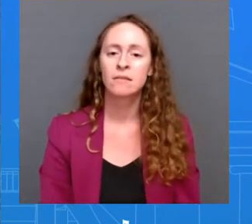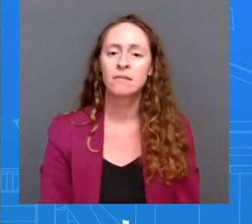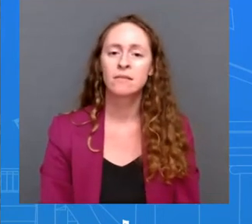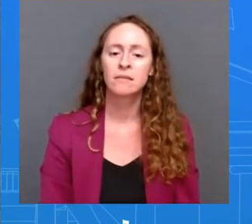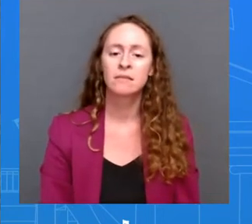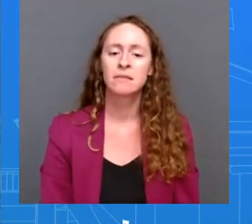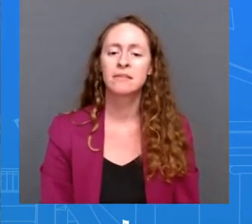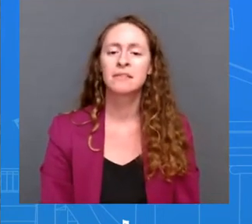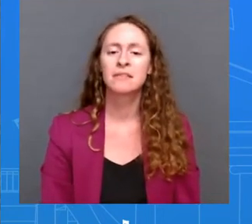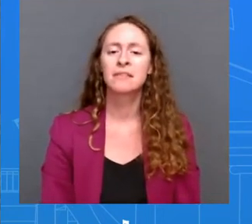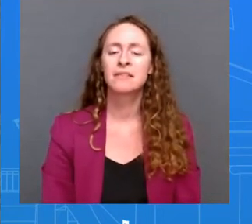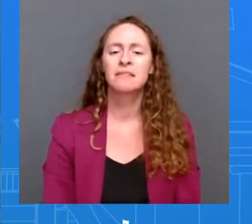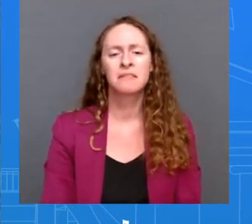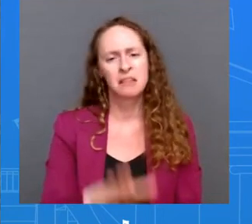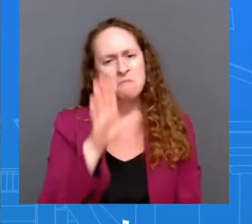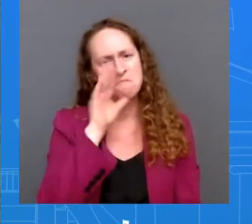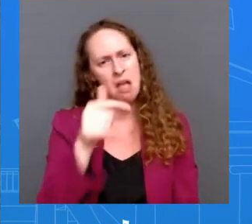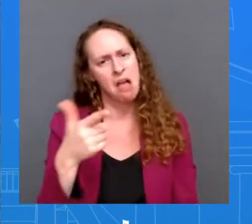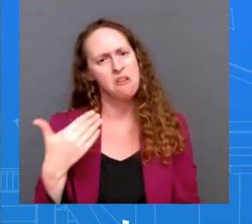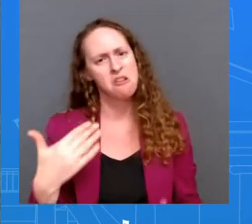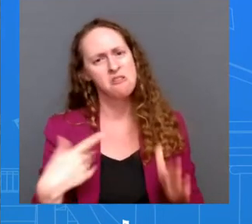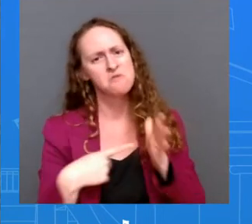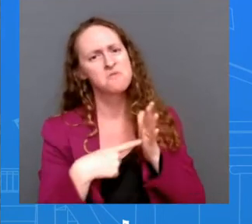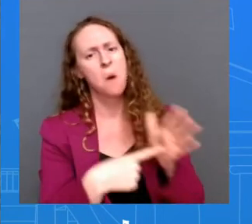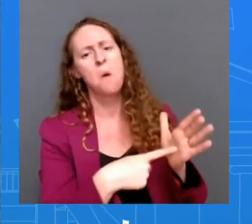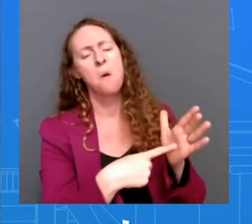maybe pieces of HIMARS,